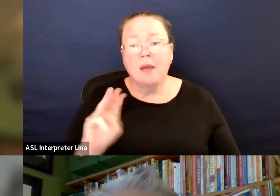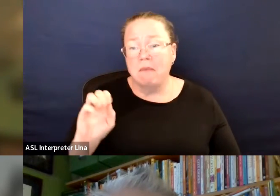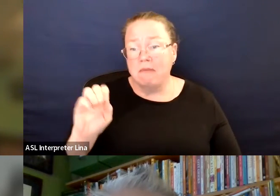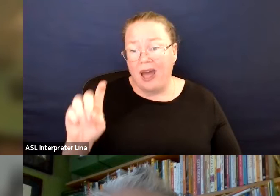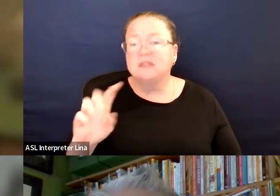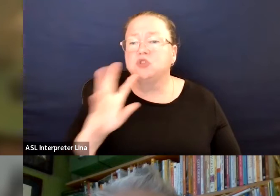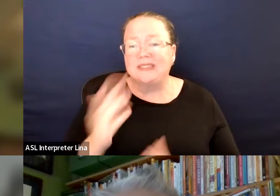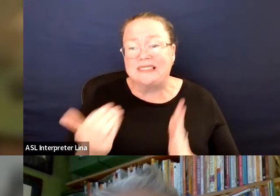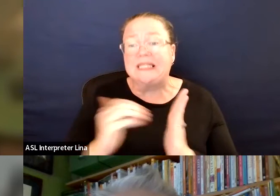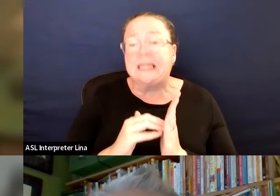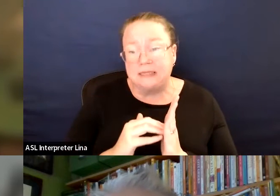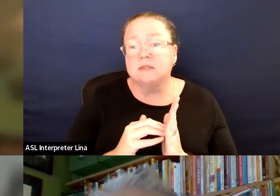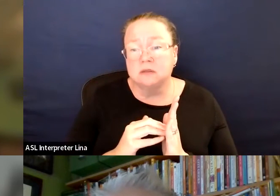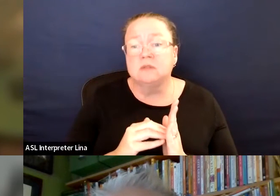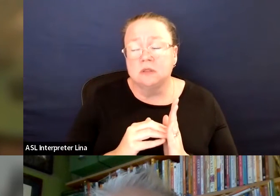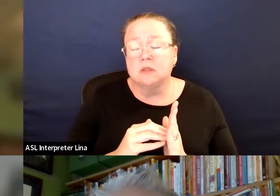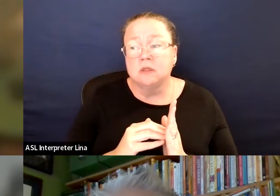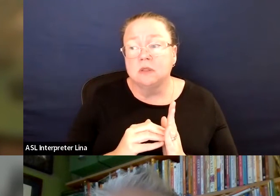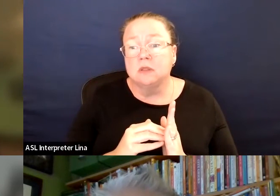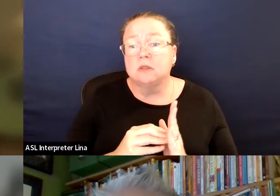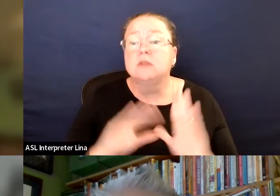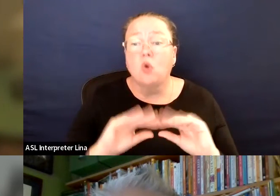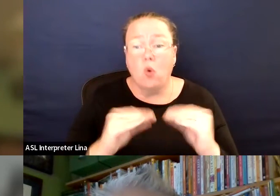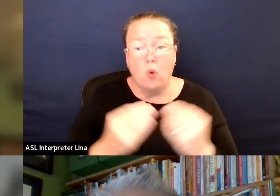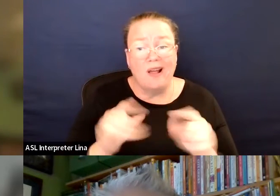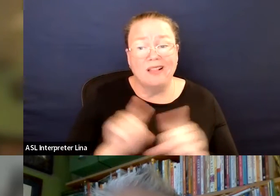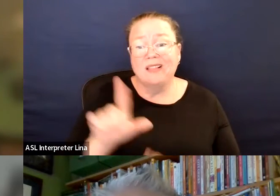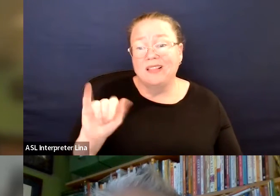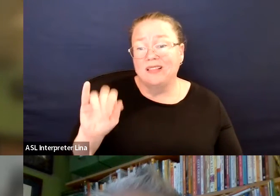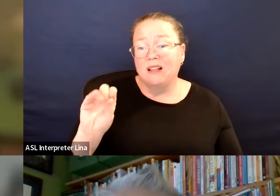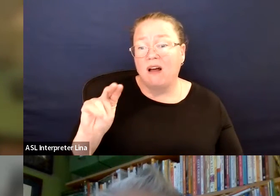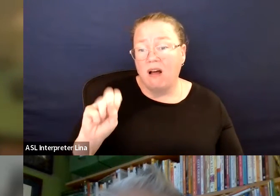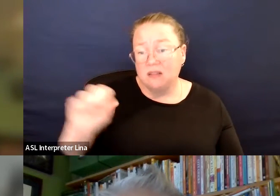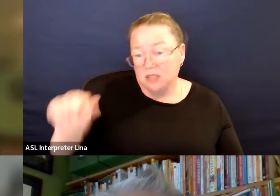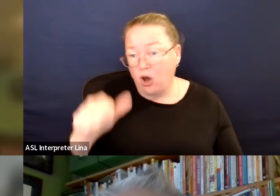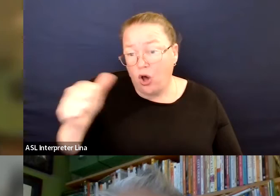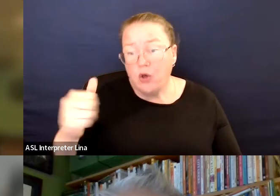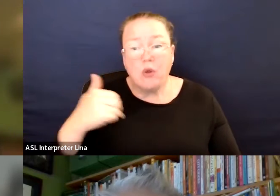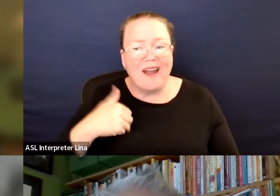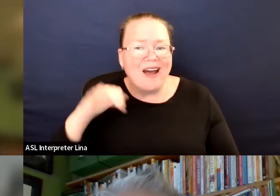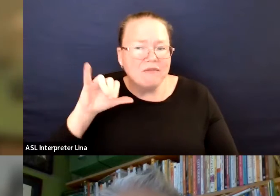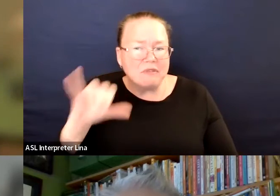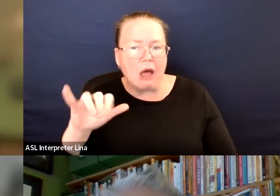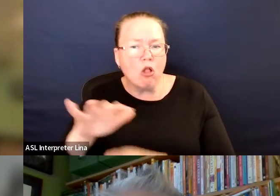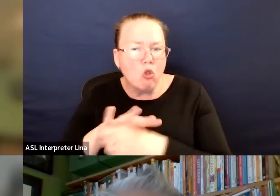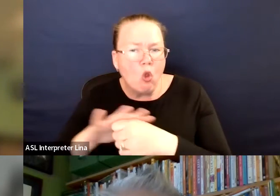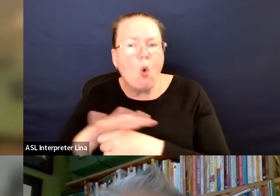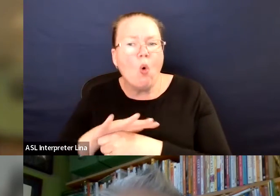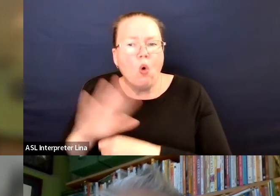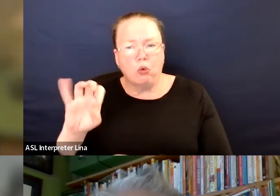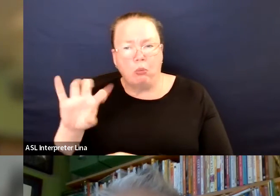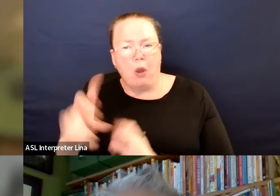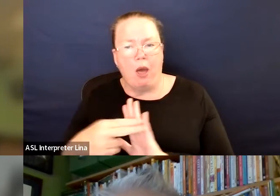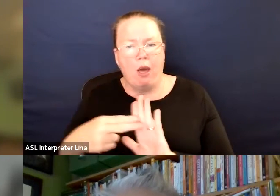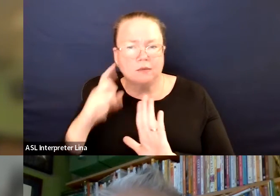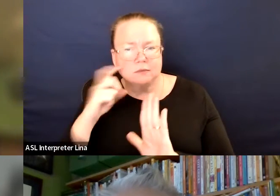highlights again that organizations like the Lions and others that have that sort of local brand recognition that